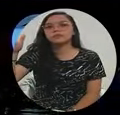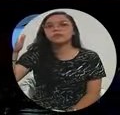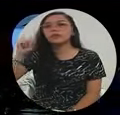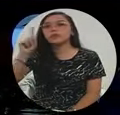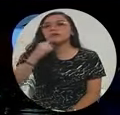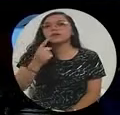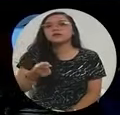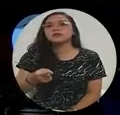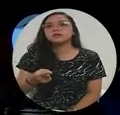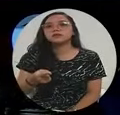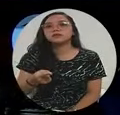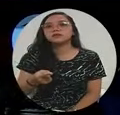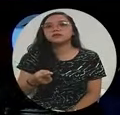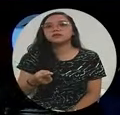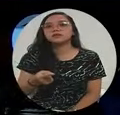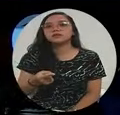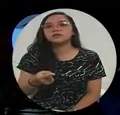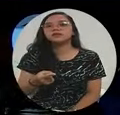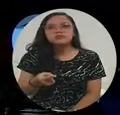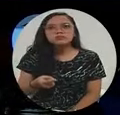Dugay siya yung